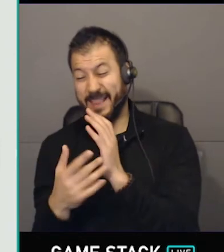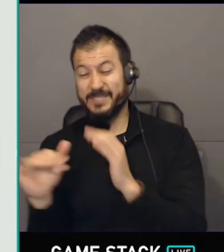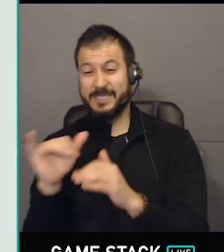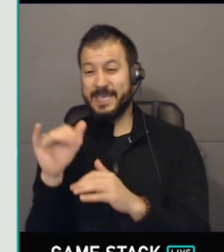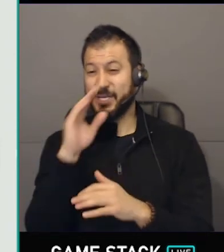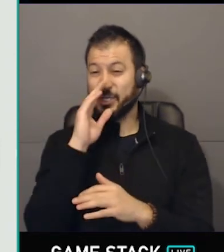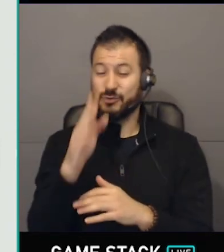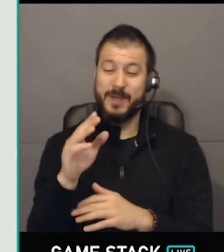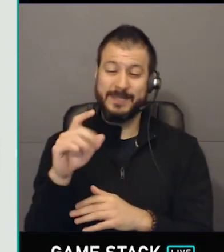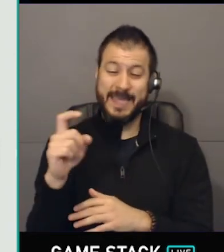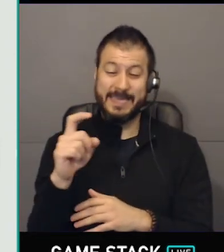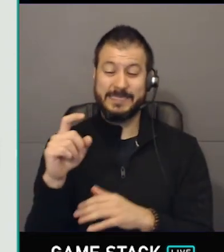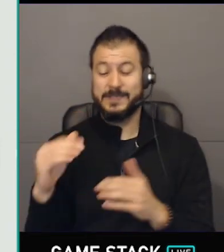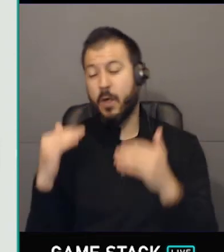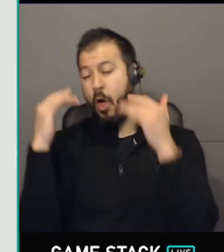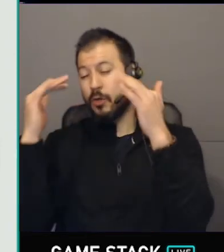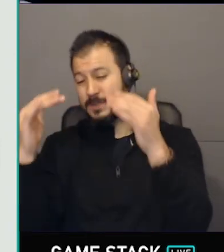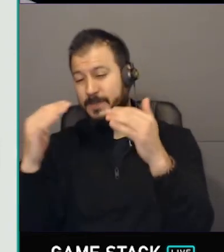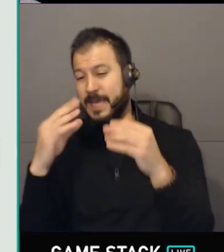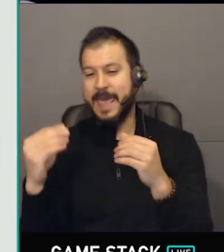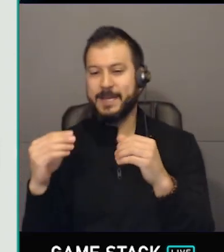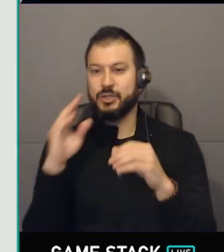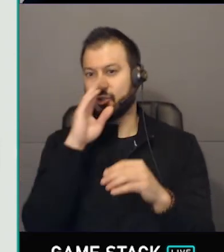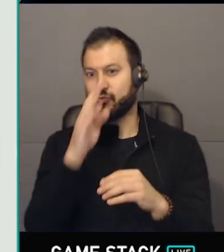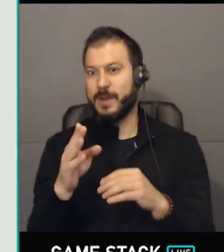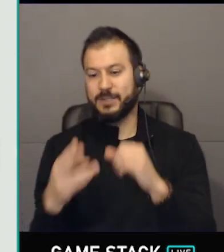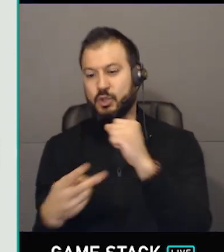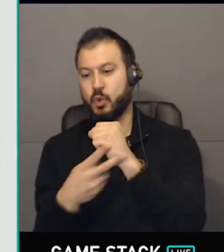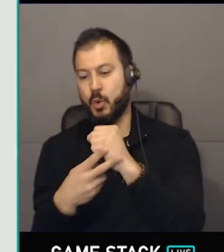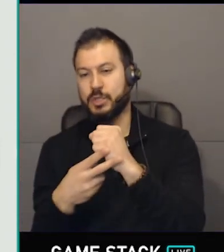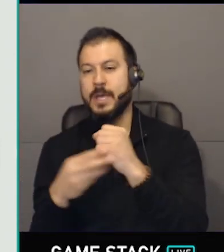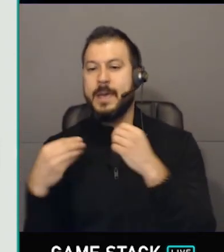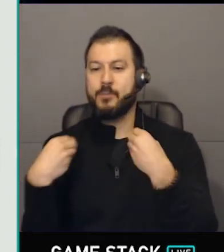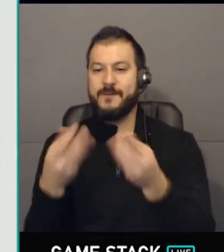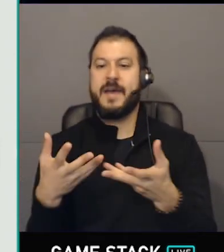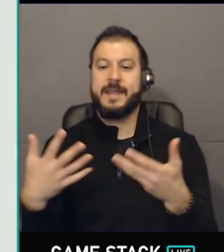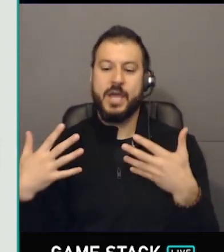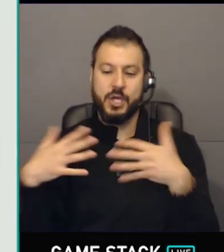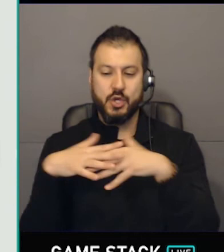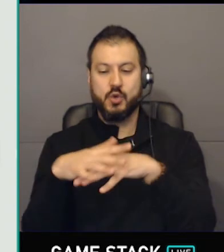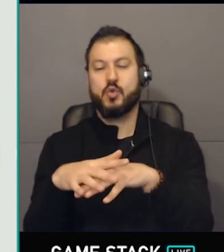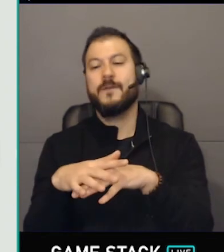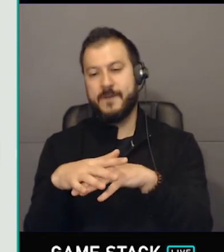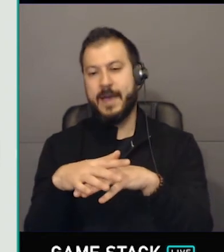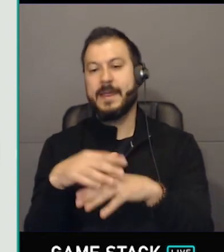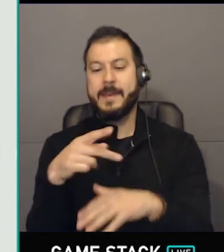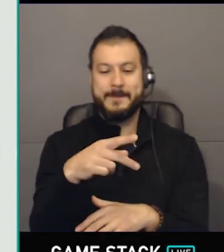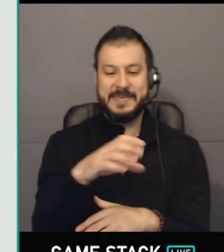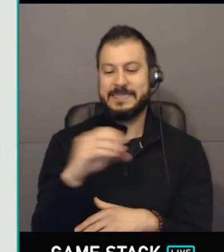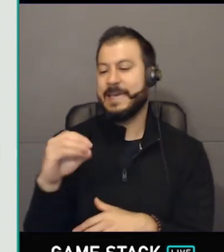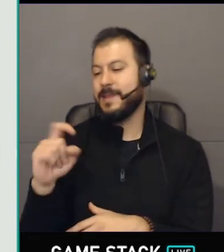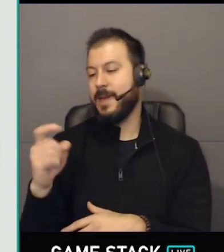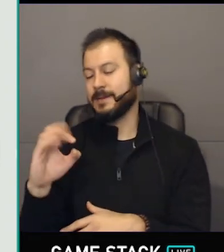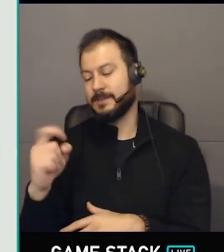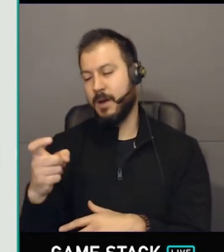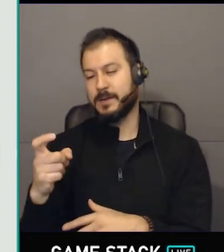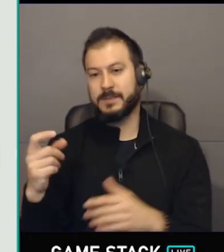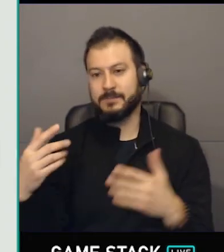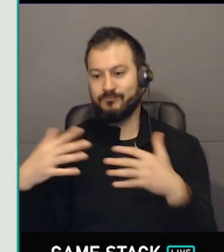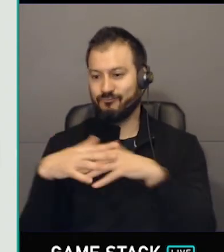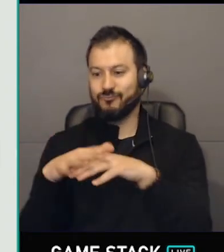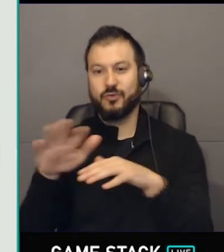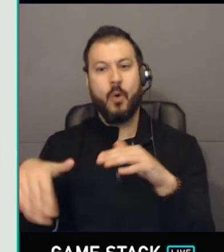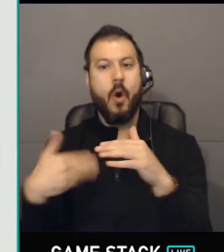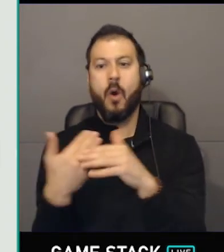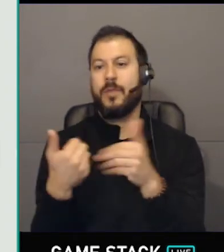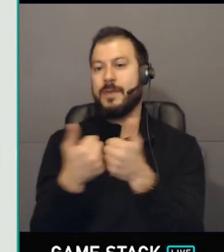12 Ultimate and Direct Storage and provide a unified platform across PC and Xbox so that all of our gamers can benefit. So